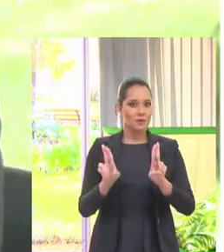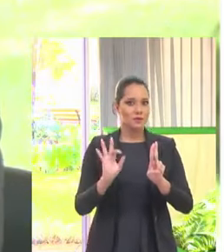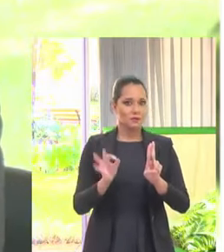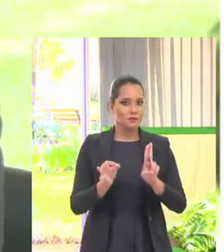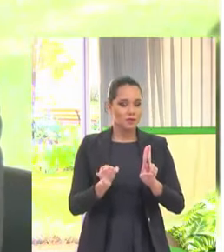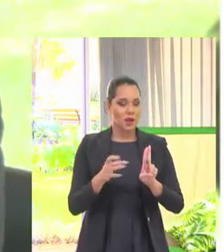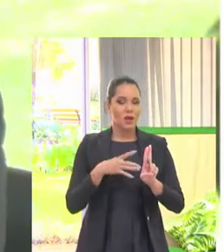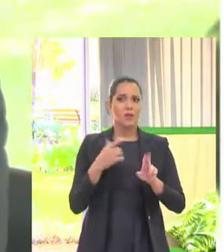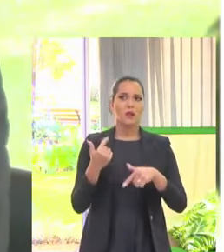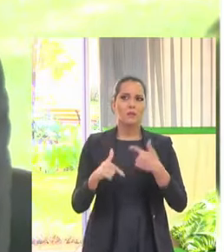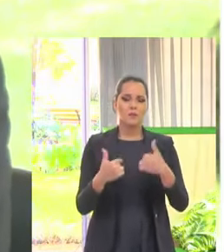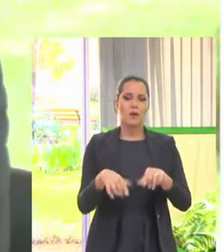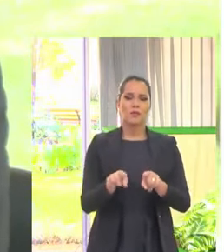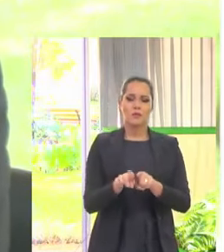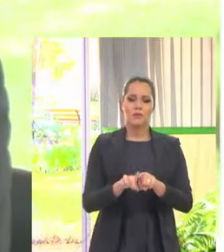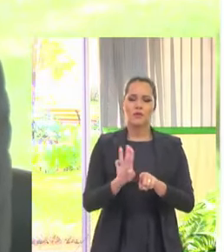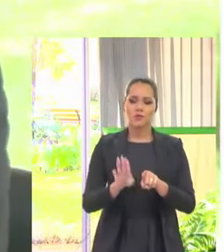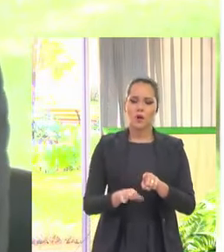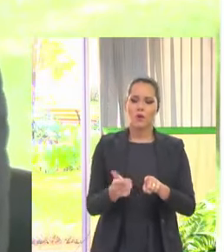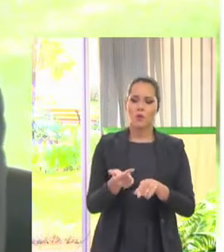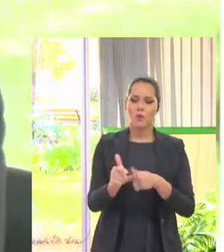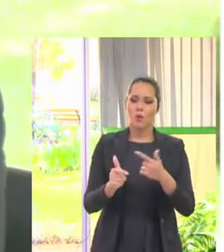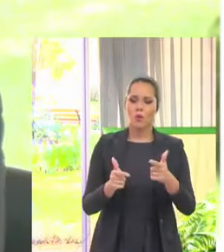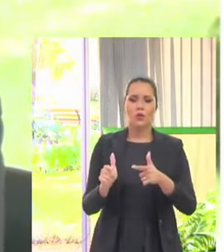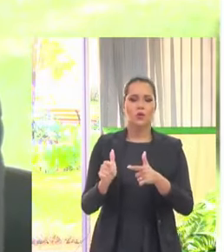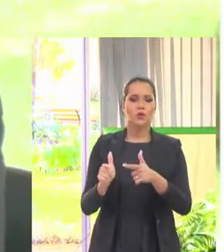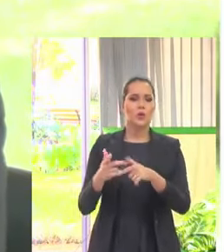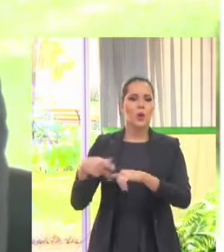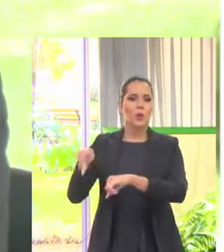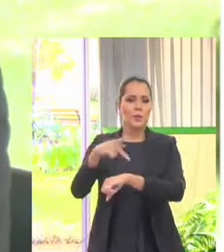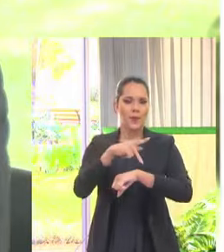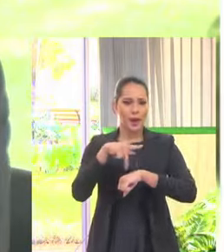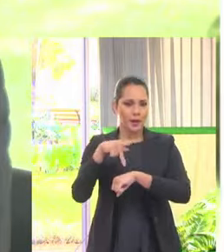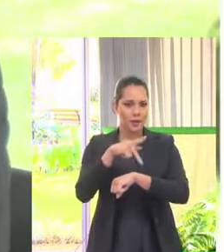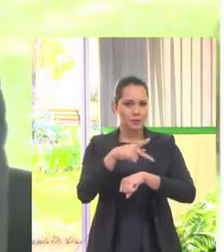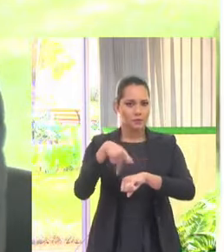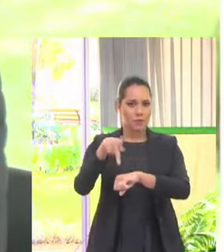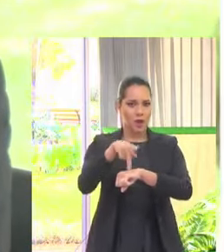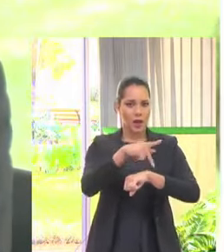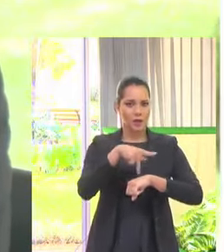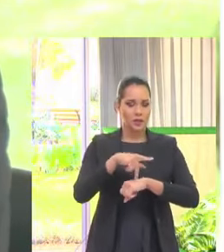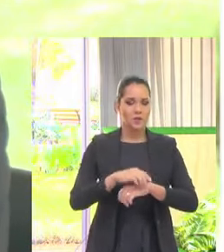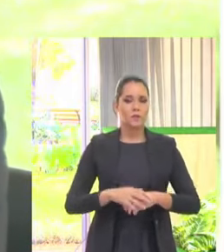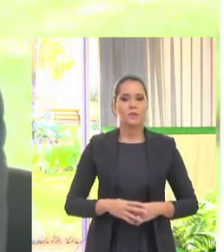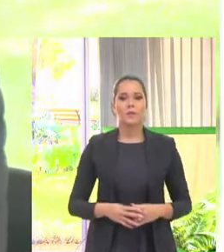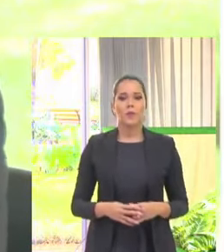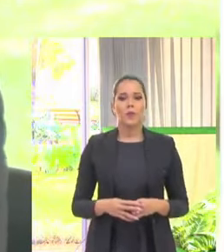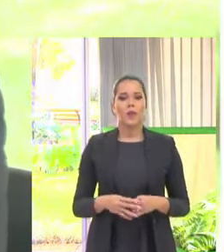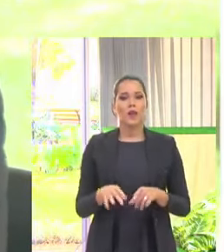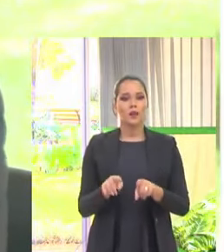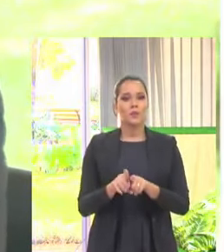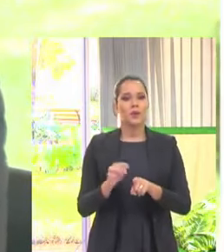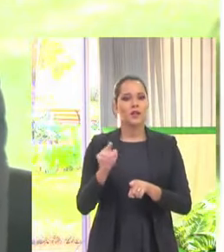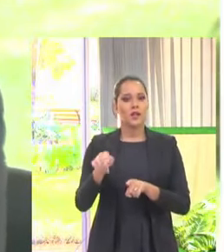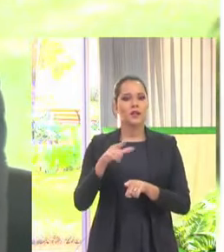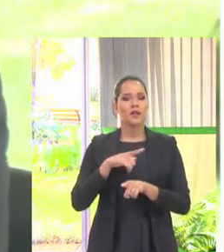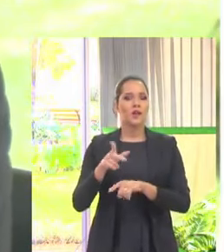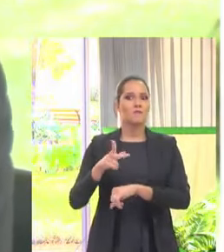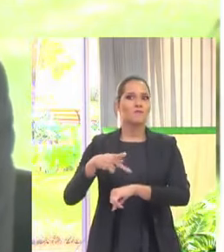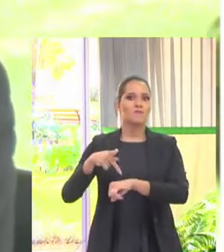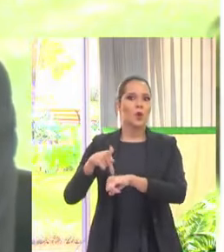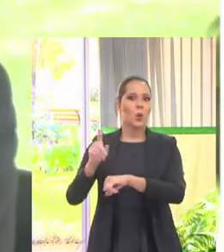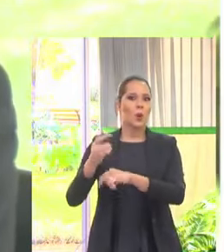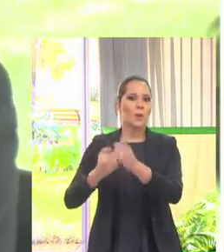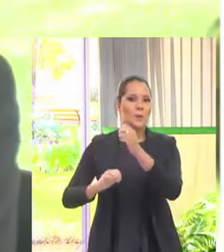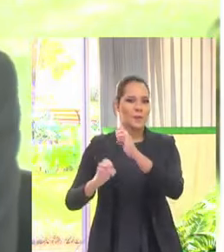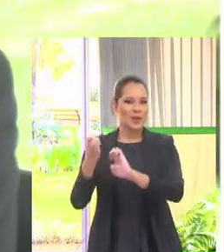as well. So for example, the US National Science Foundation came to India. They did workshops around the country with universities